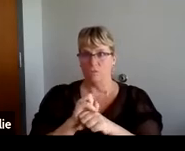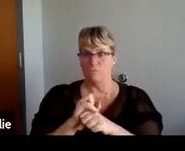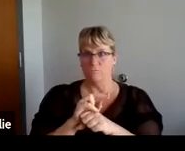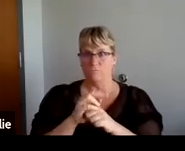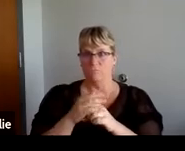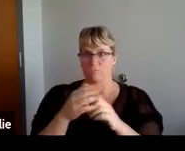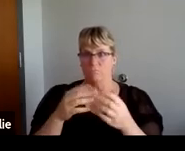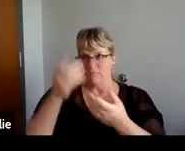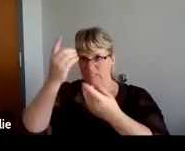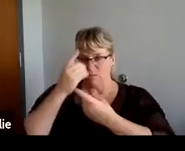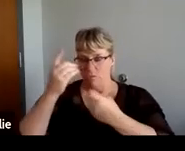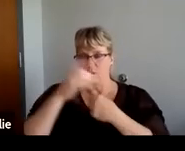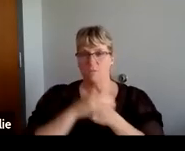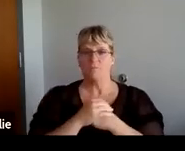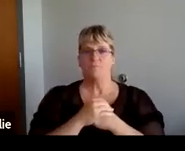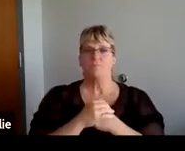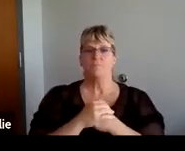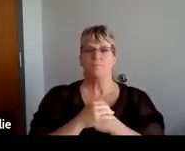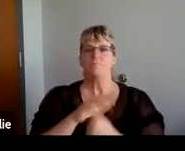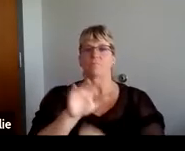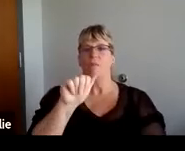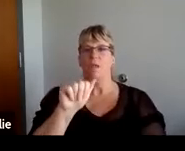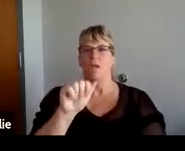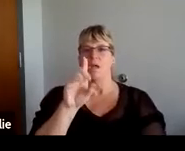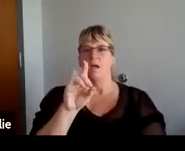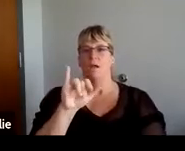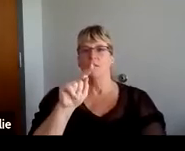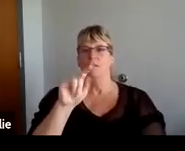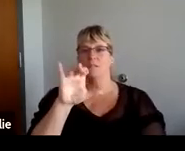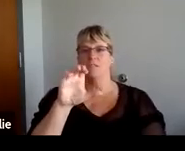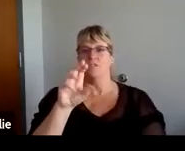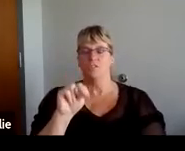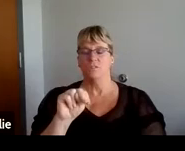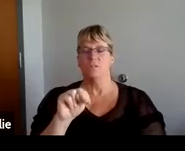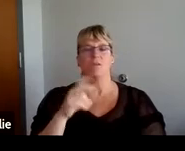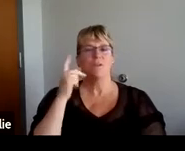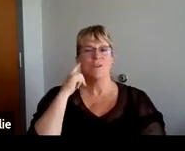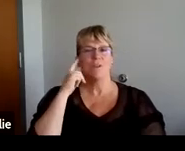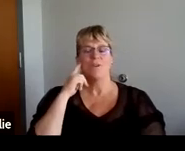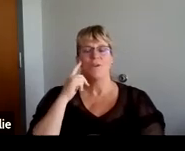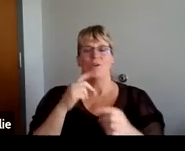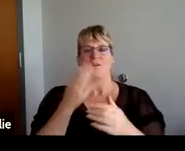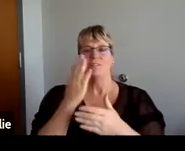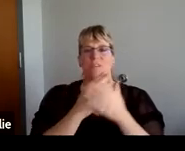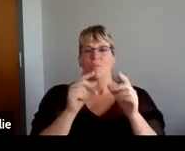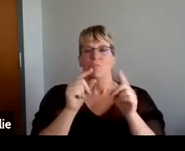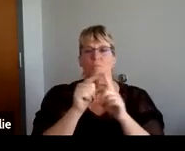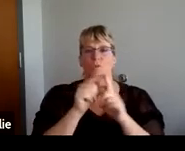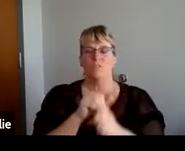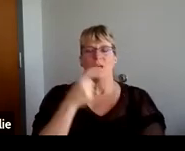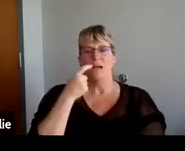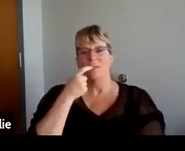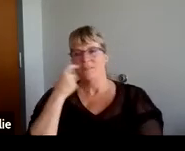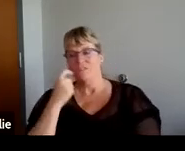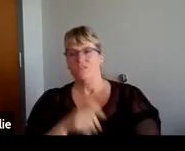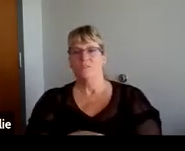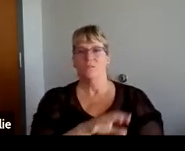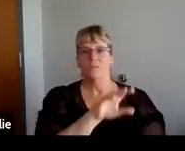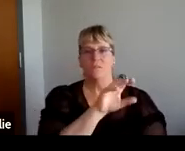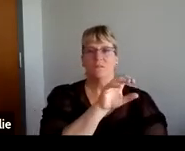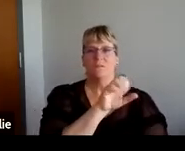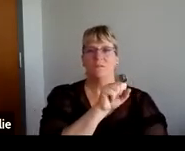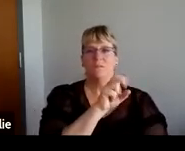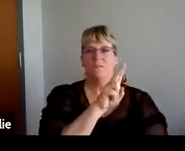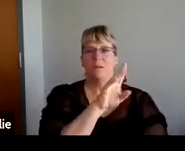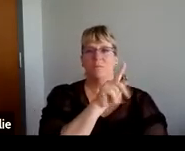So addiction, you're going to hear me use a couple of terms interchangeably, addiction, substance use disorder.